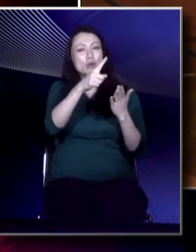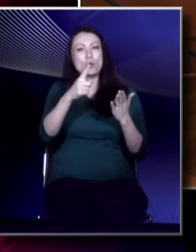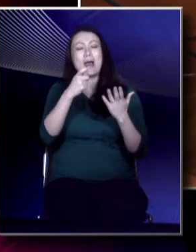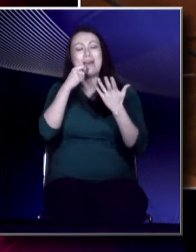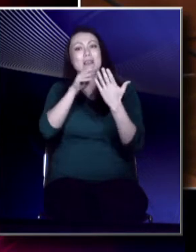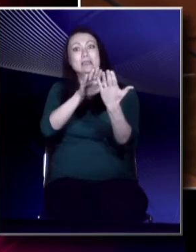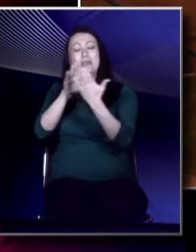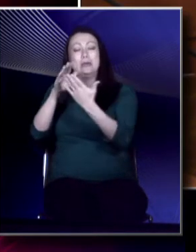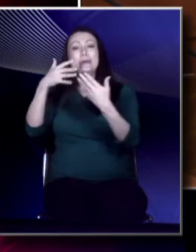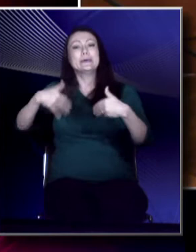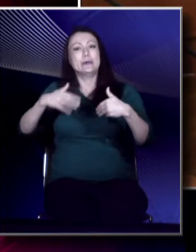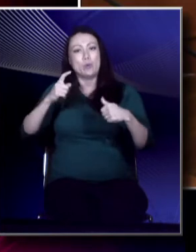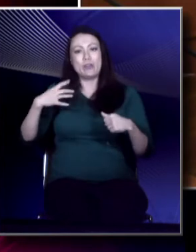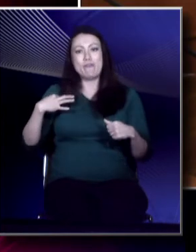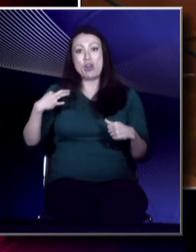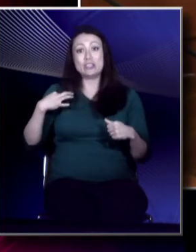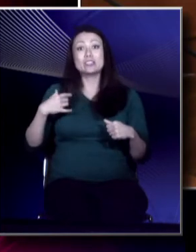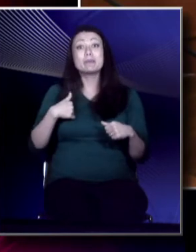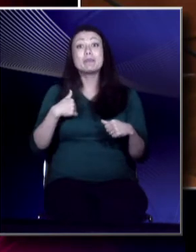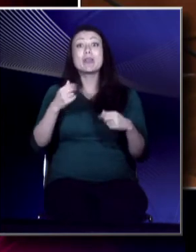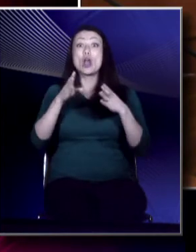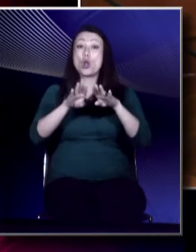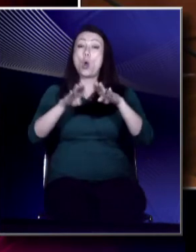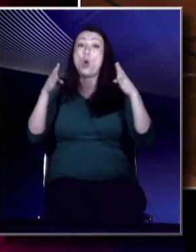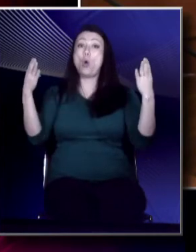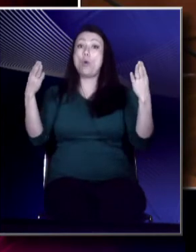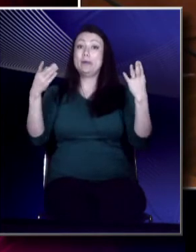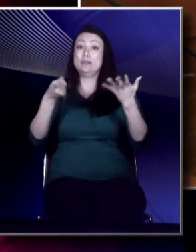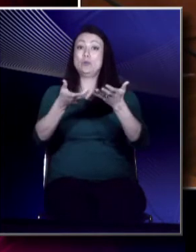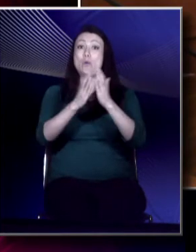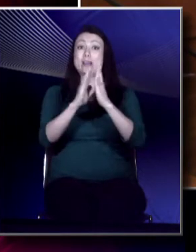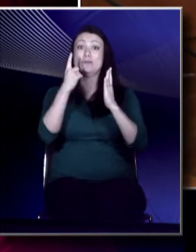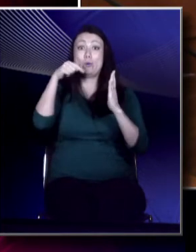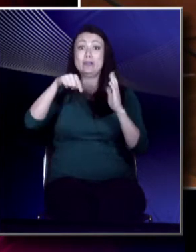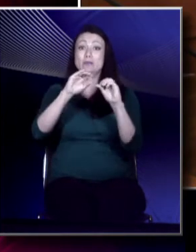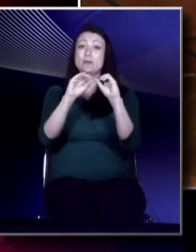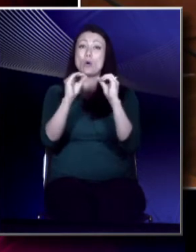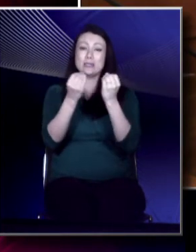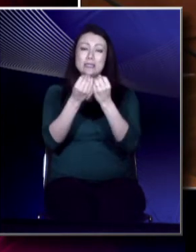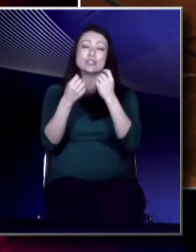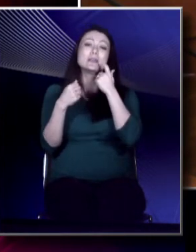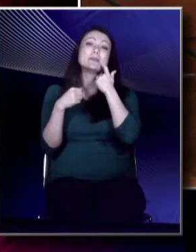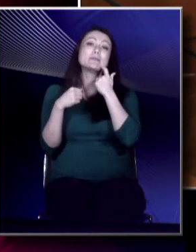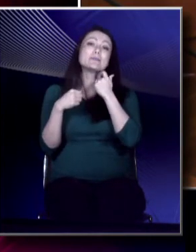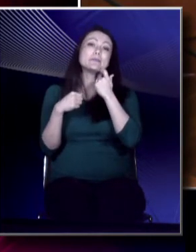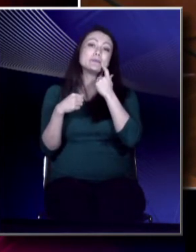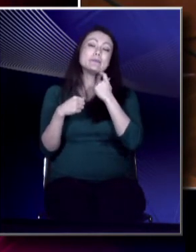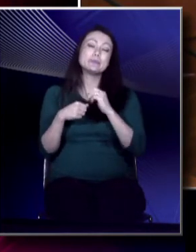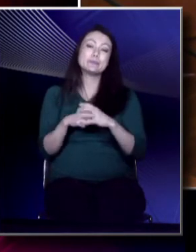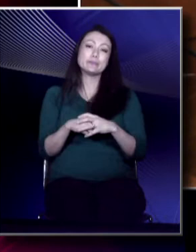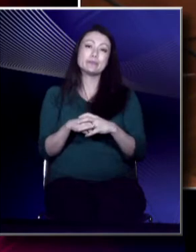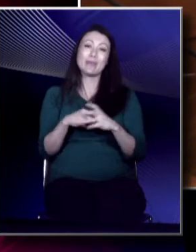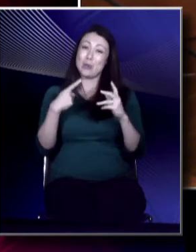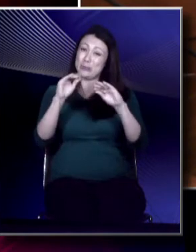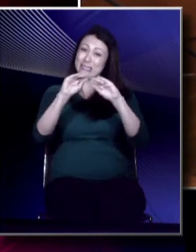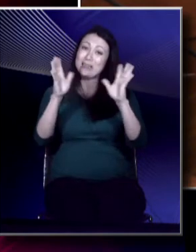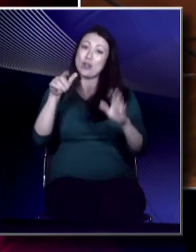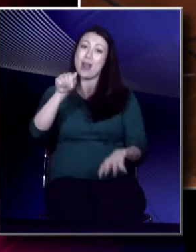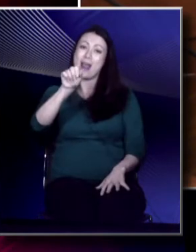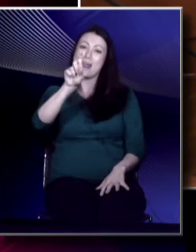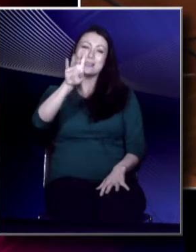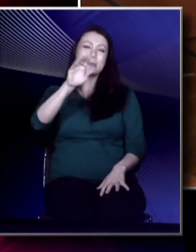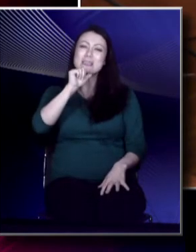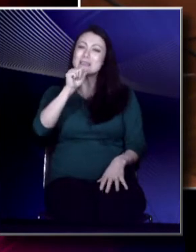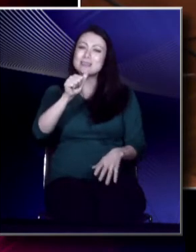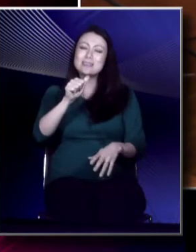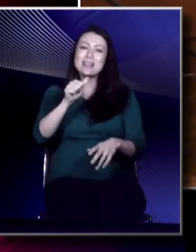it. In an open records request we made of this organization, It was clear that ASDB didn't keep records